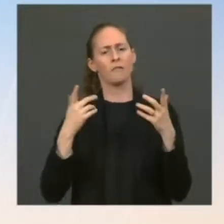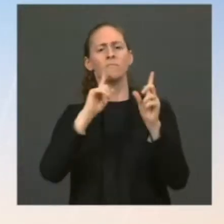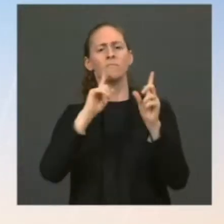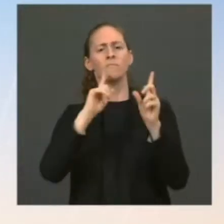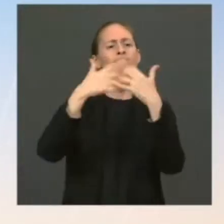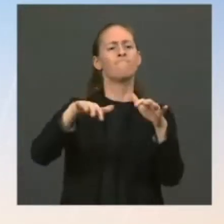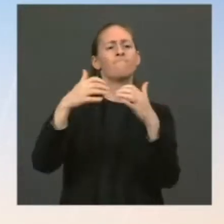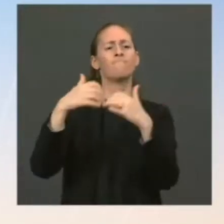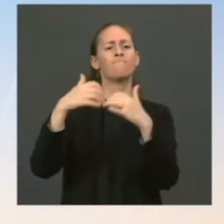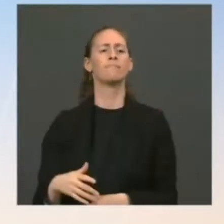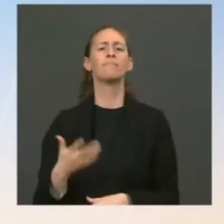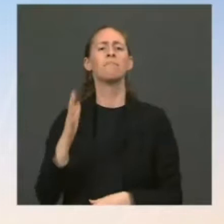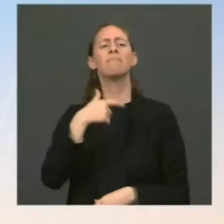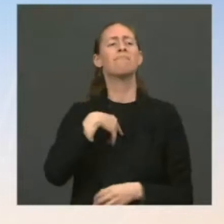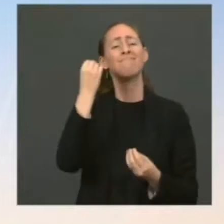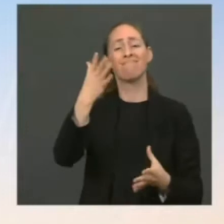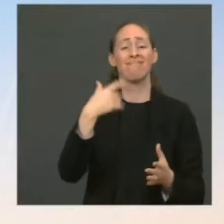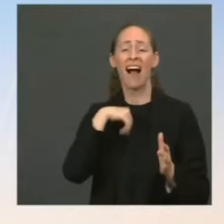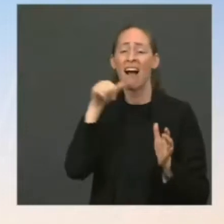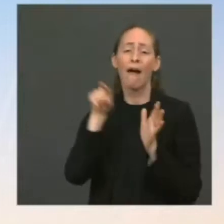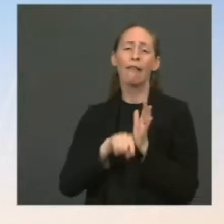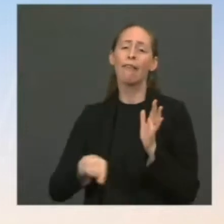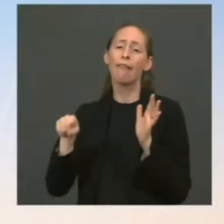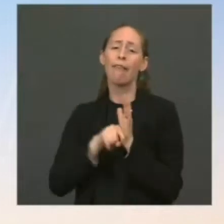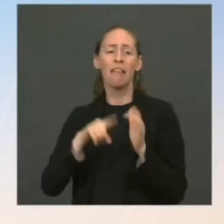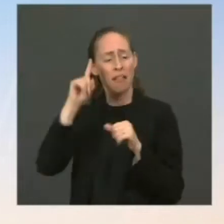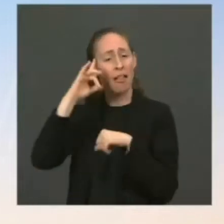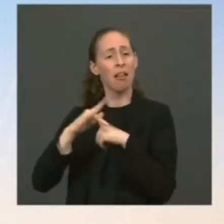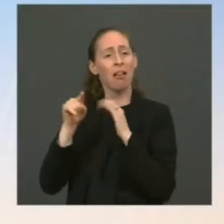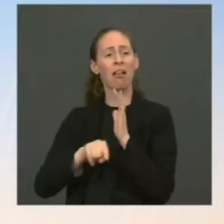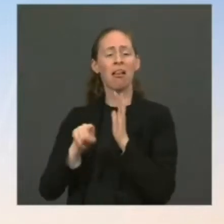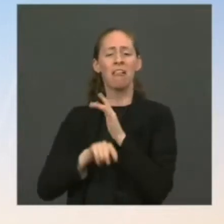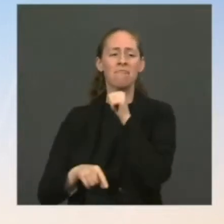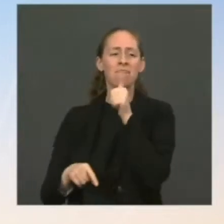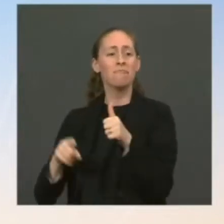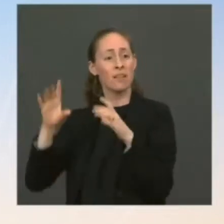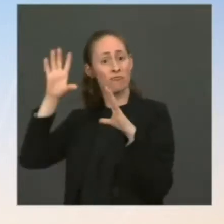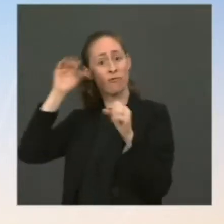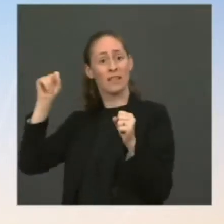Even if things look challenging, our view and his view is that he was elected to